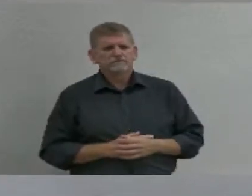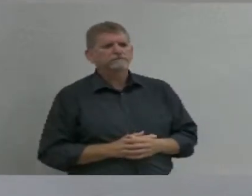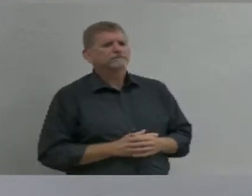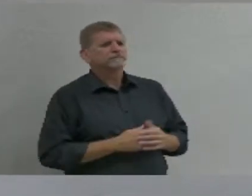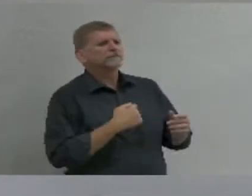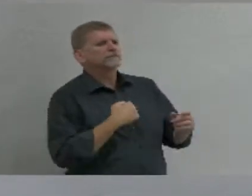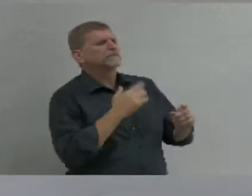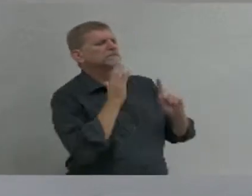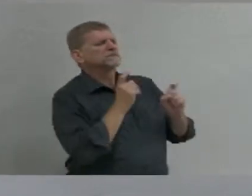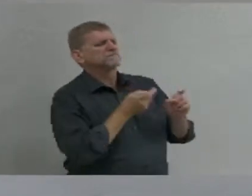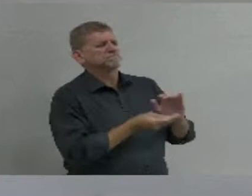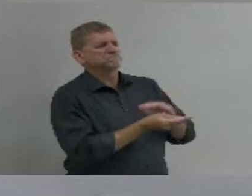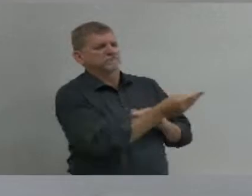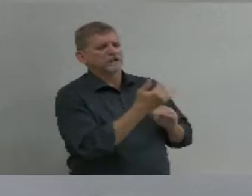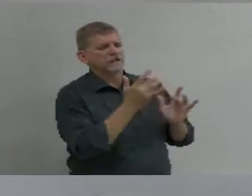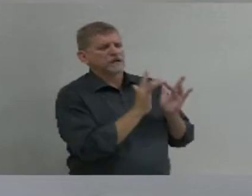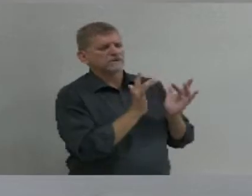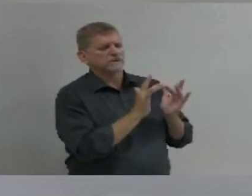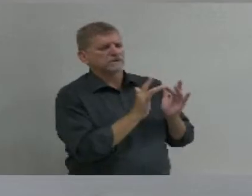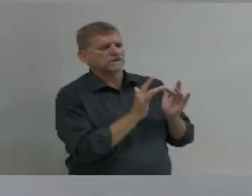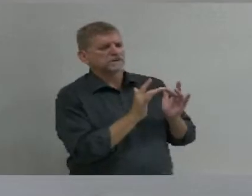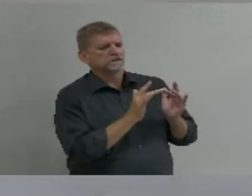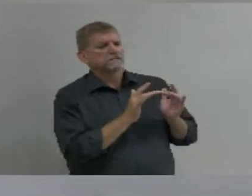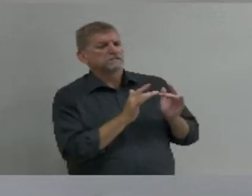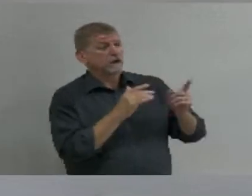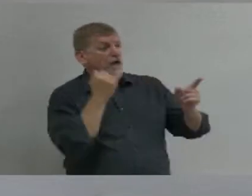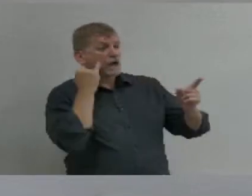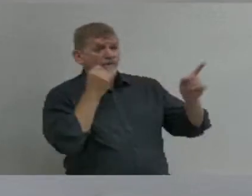yes, then you as a county will say yes.